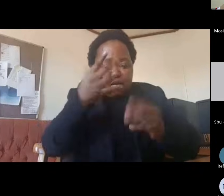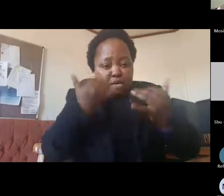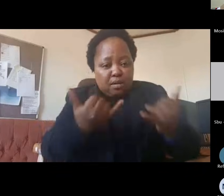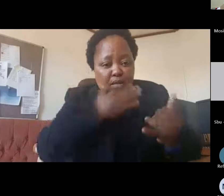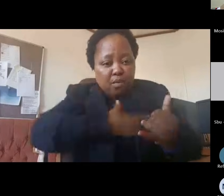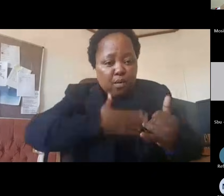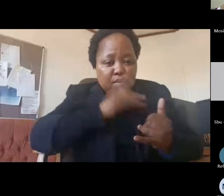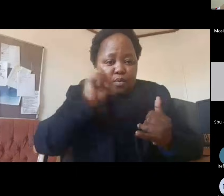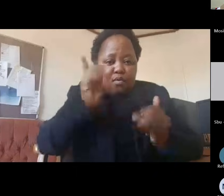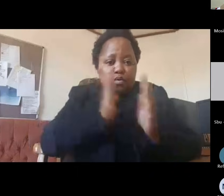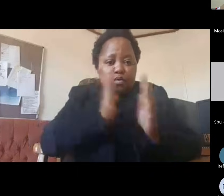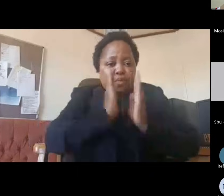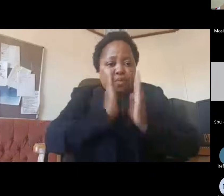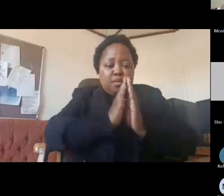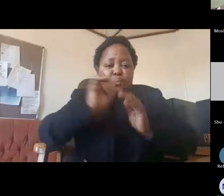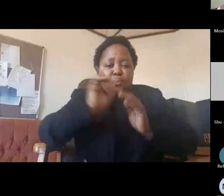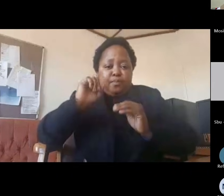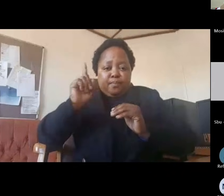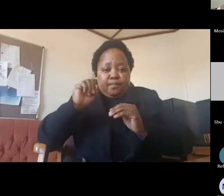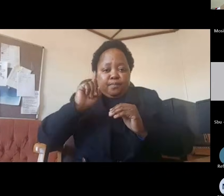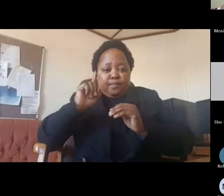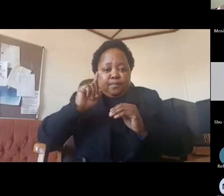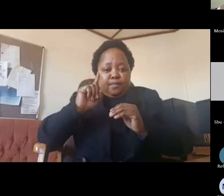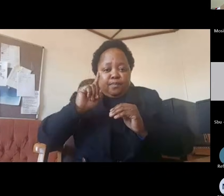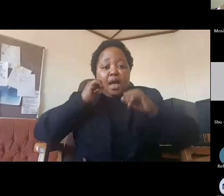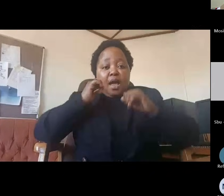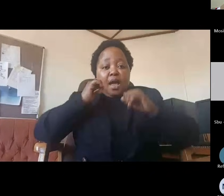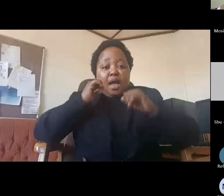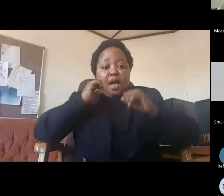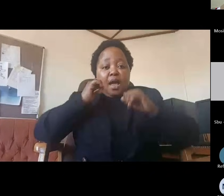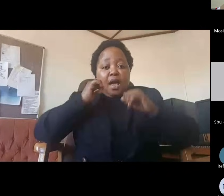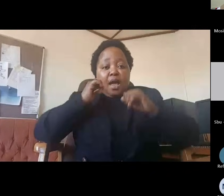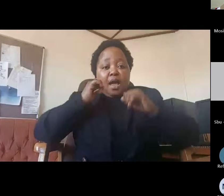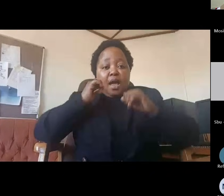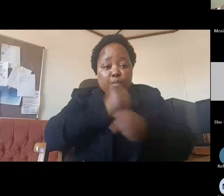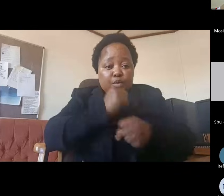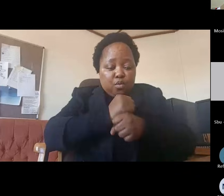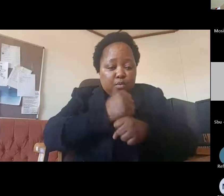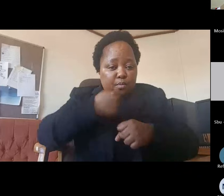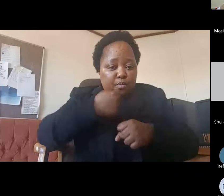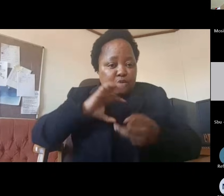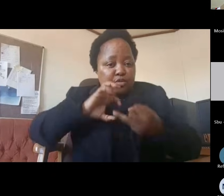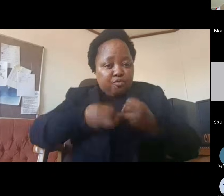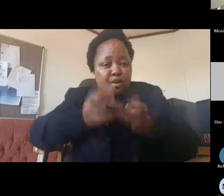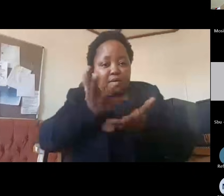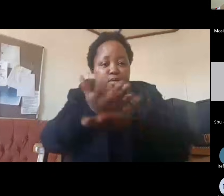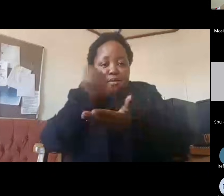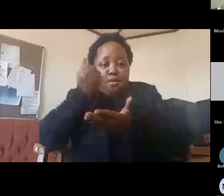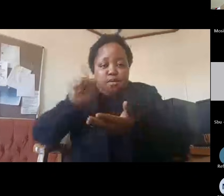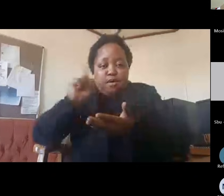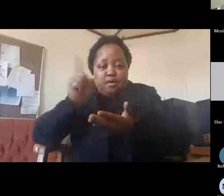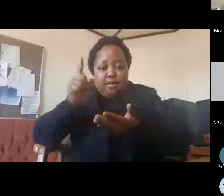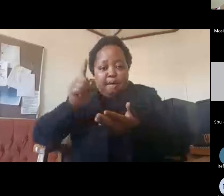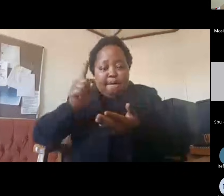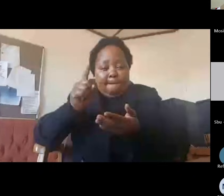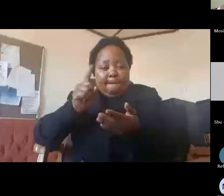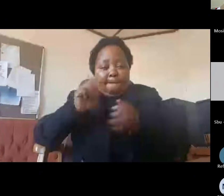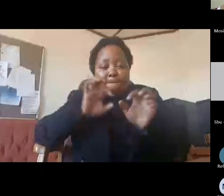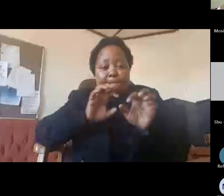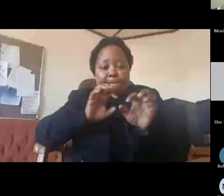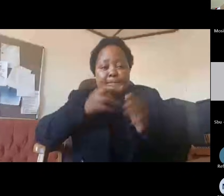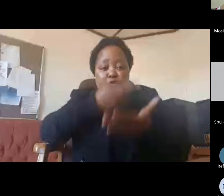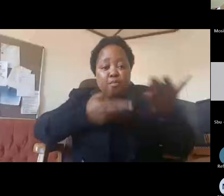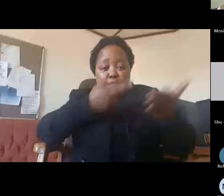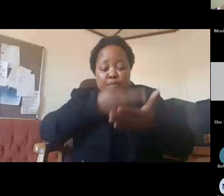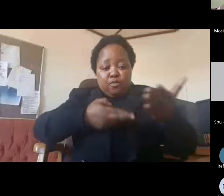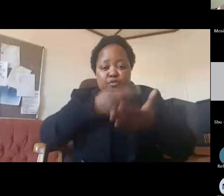urge emphasize as well, when I was doing my document review, to try and pick up minutes of meetings that have happened historically. They're